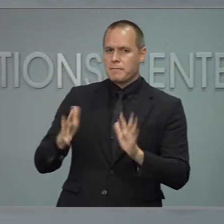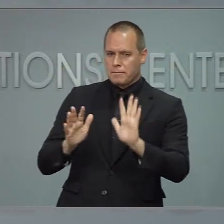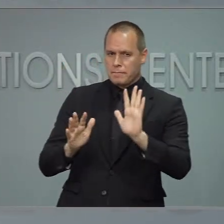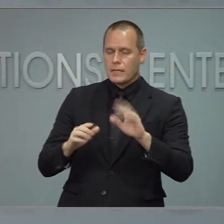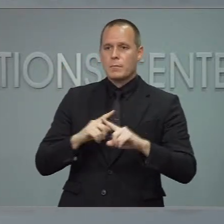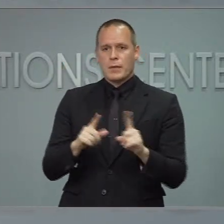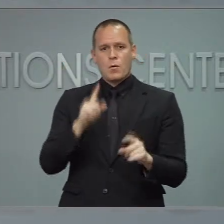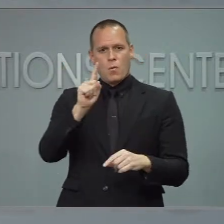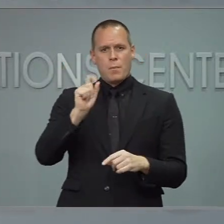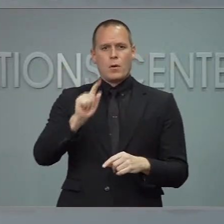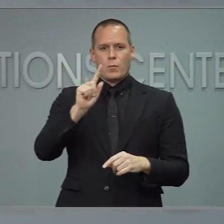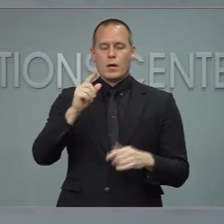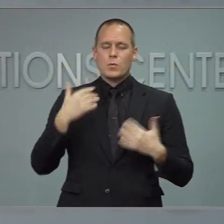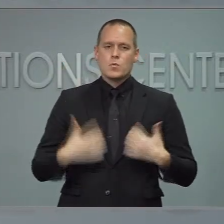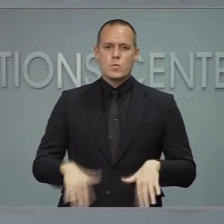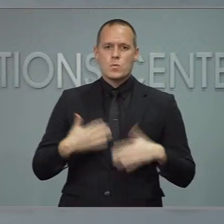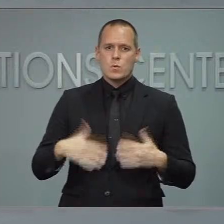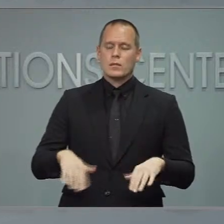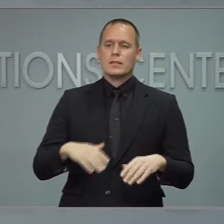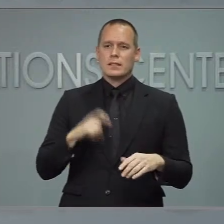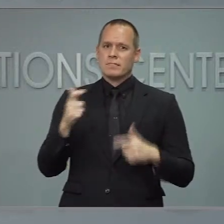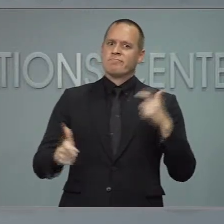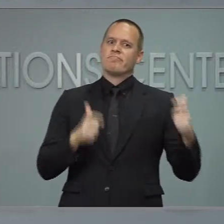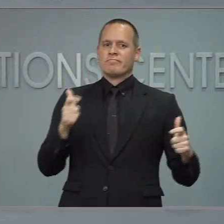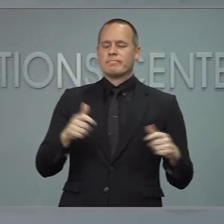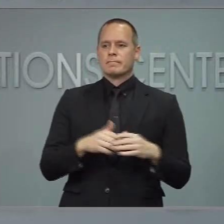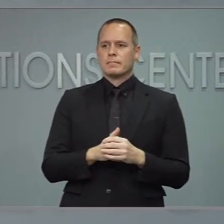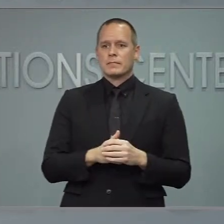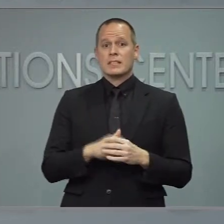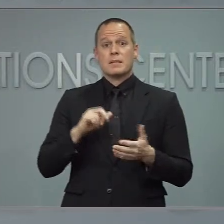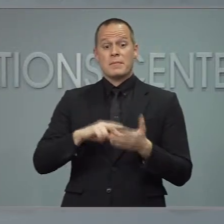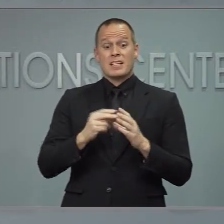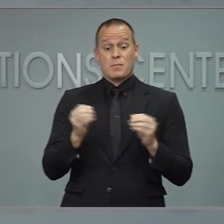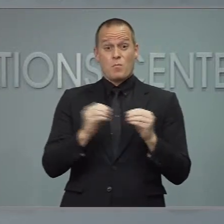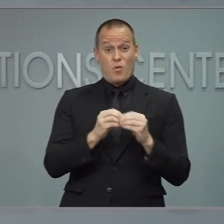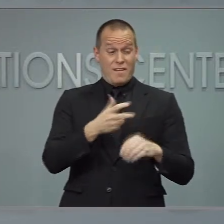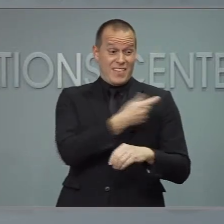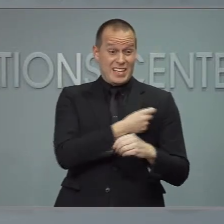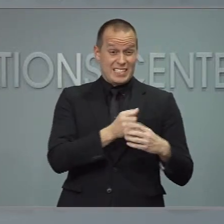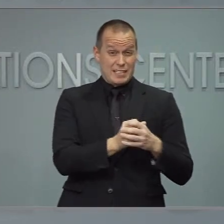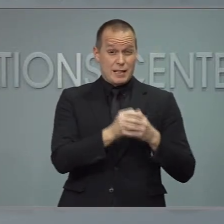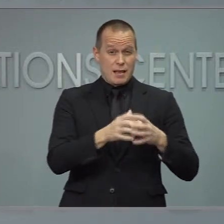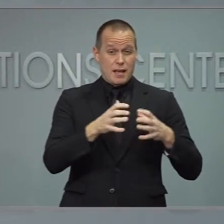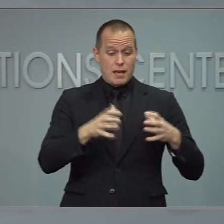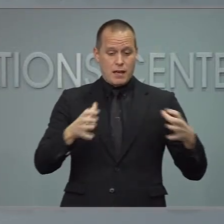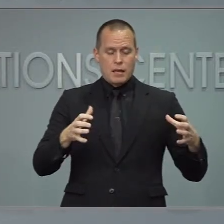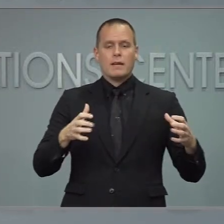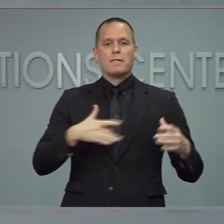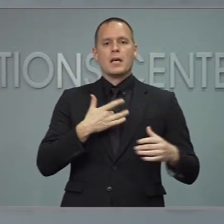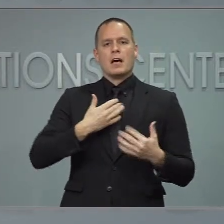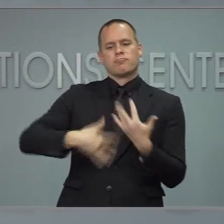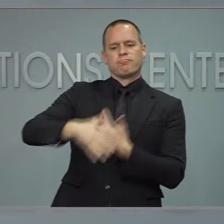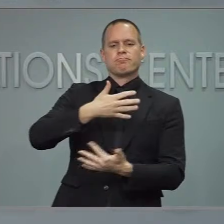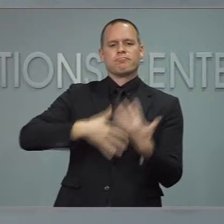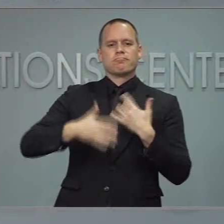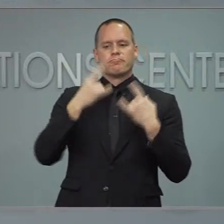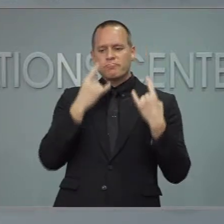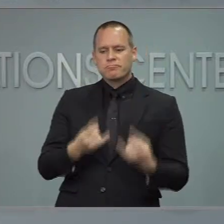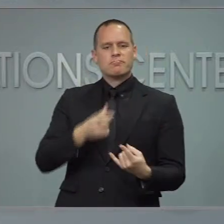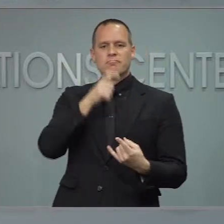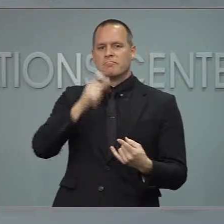milestone. This puts us even closer to a time when we can hug our loved ones and gather without fear of severe